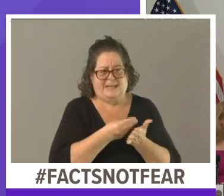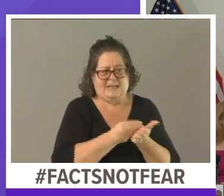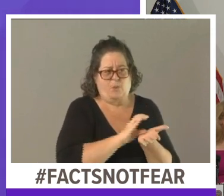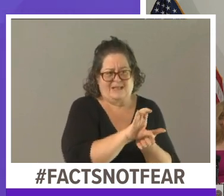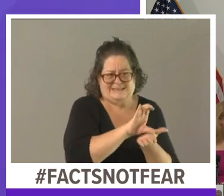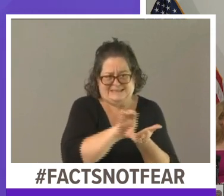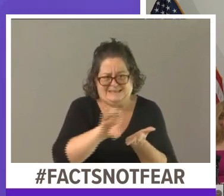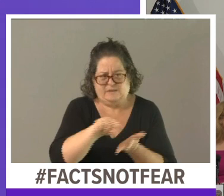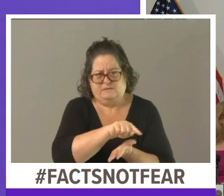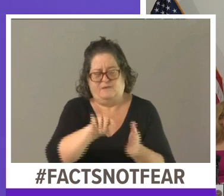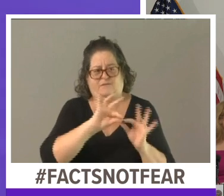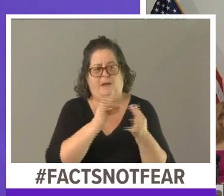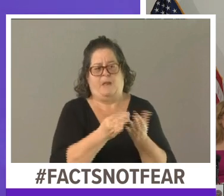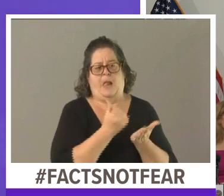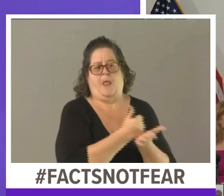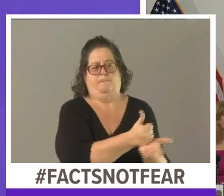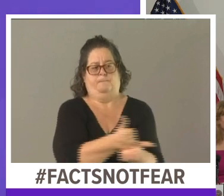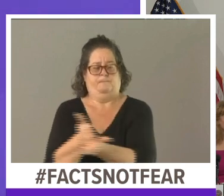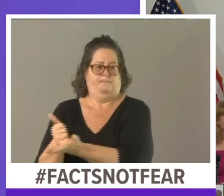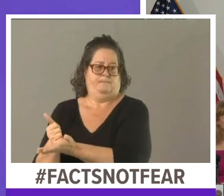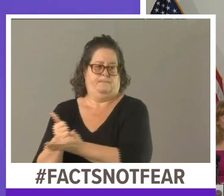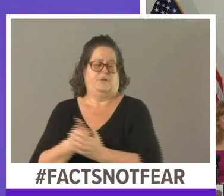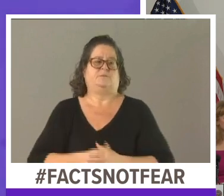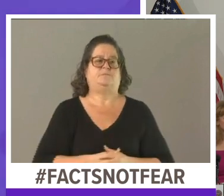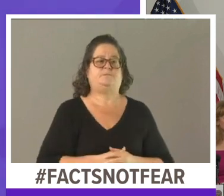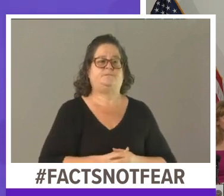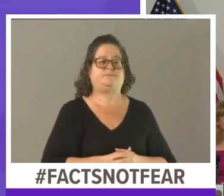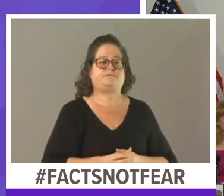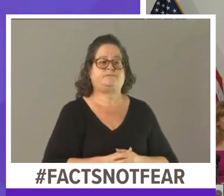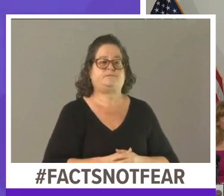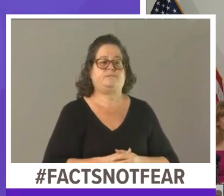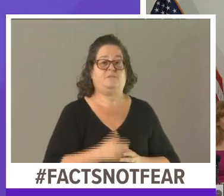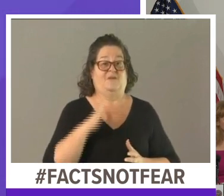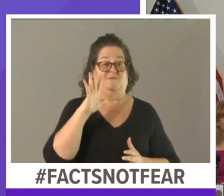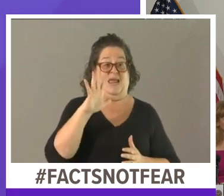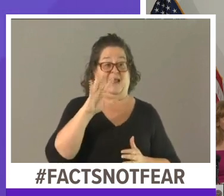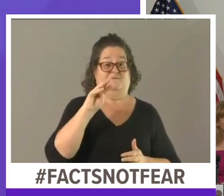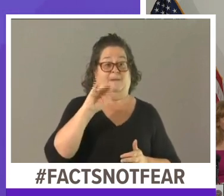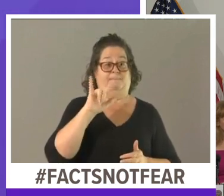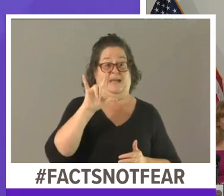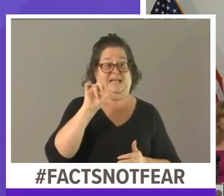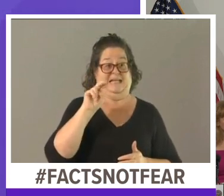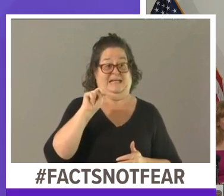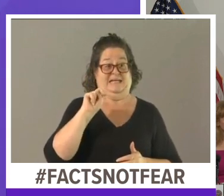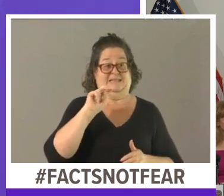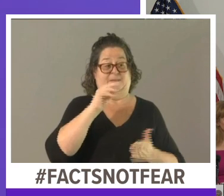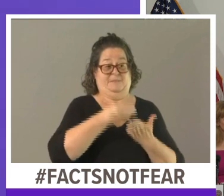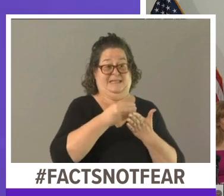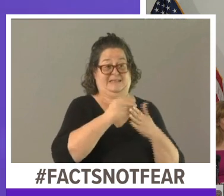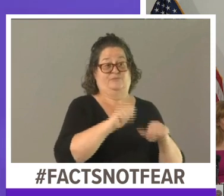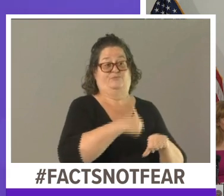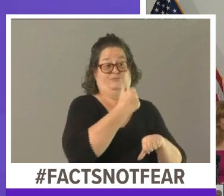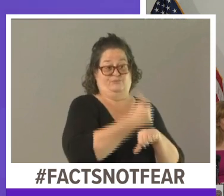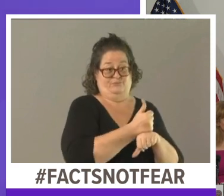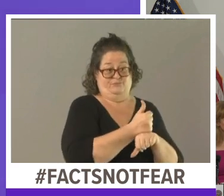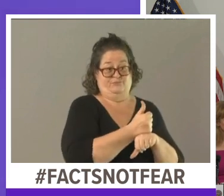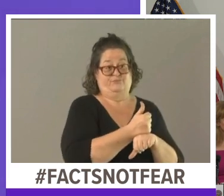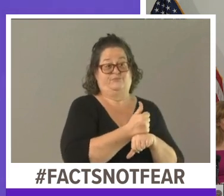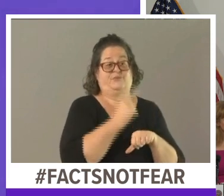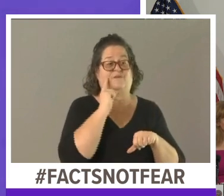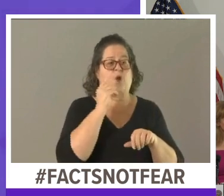addition, $5 million to establish the foreclosure prevention program. And this will provide targeted relief